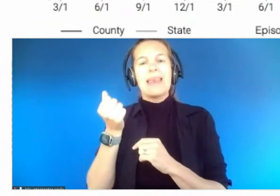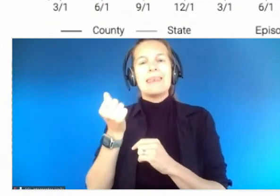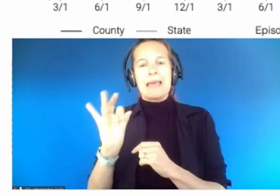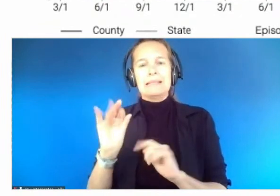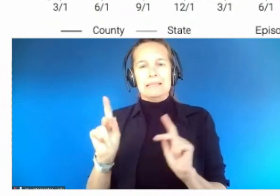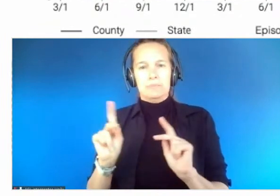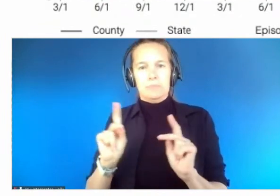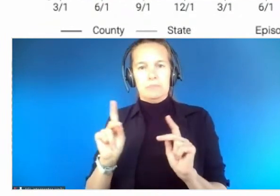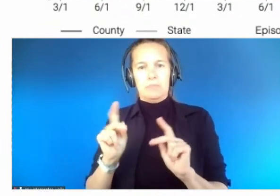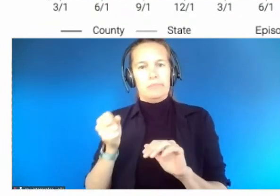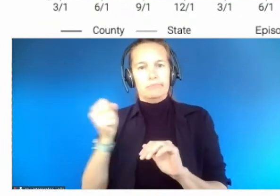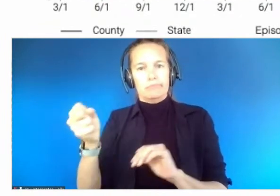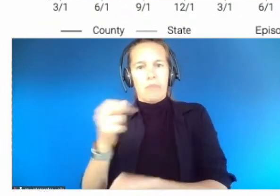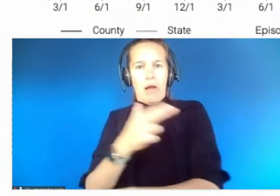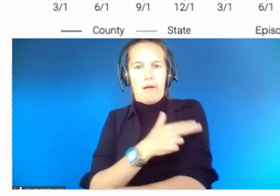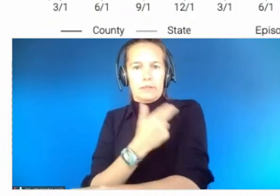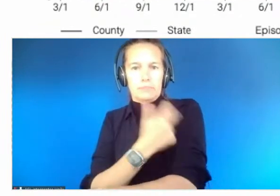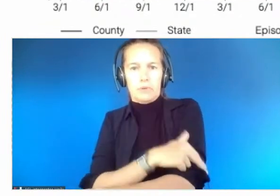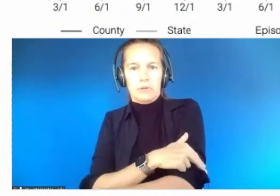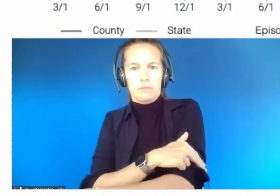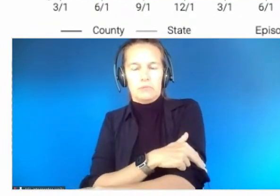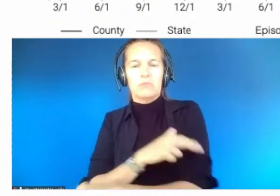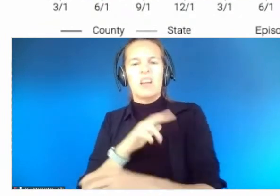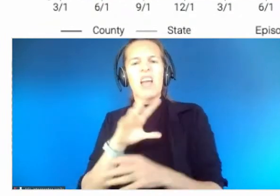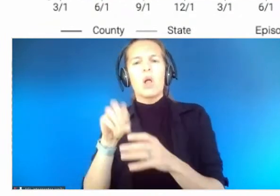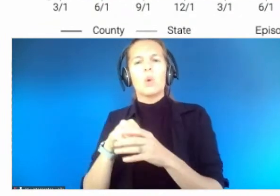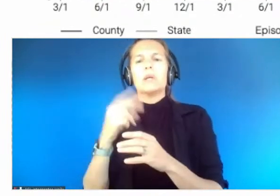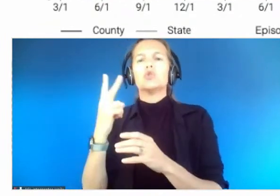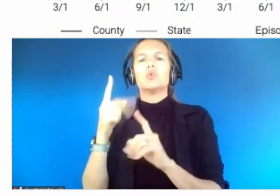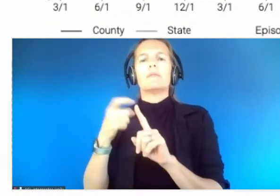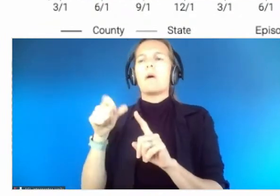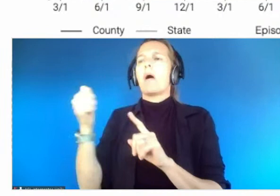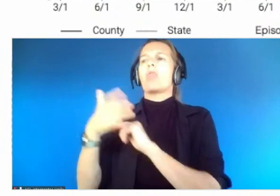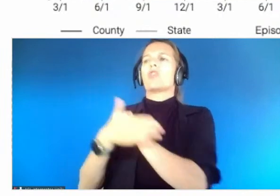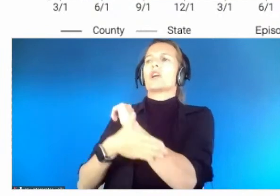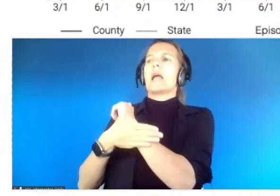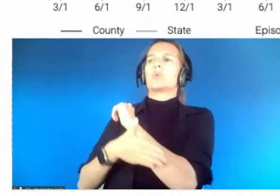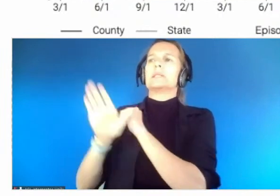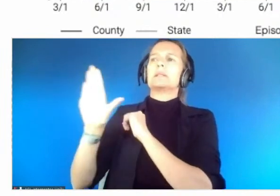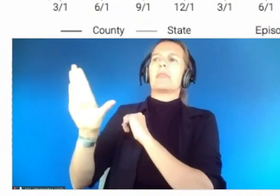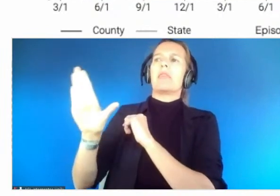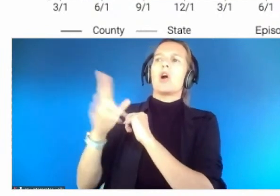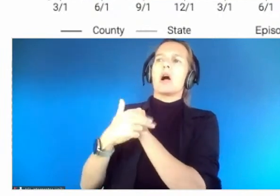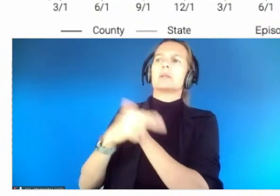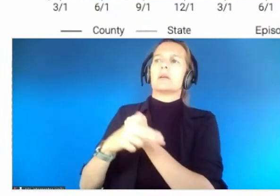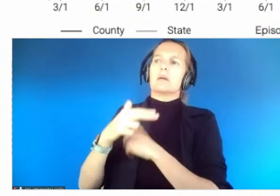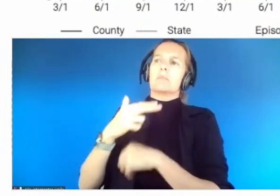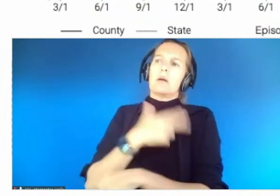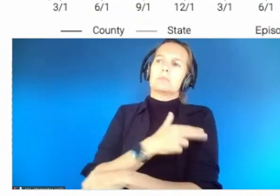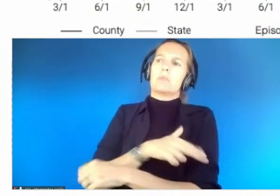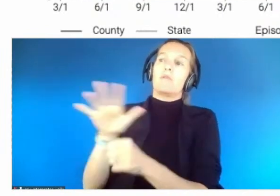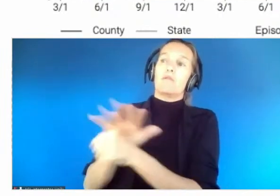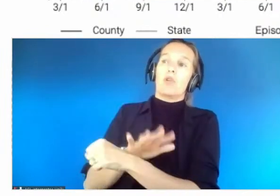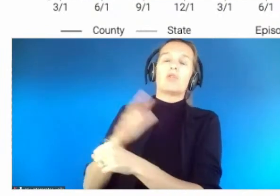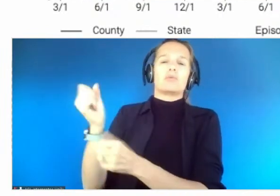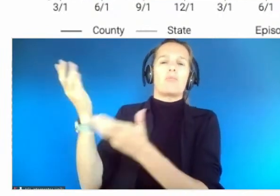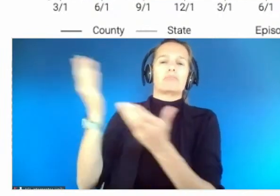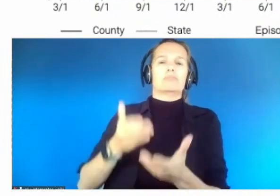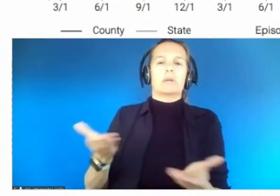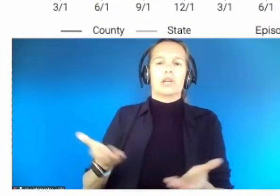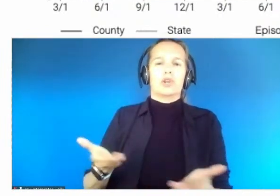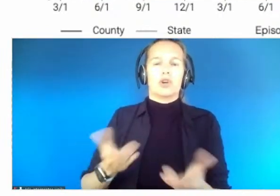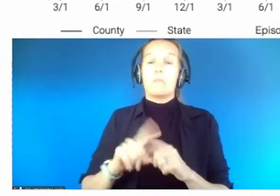in our hospital. That included 2 from other counties' hospitals, which were full. But also we have 4 Mendocino